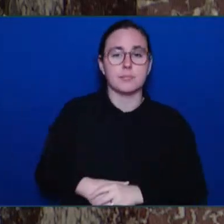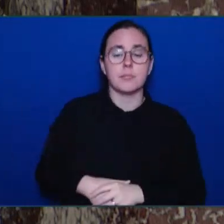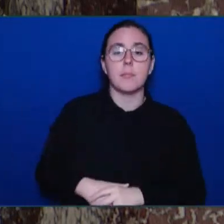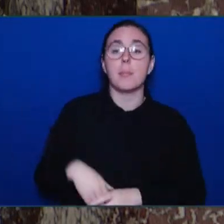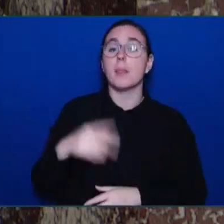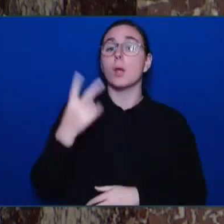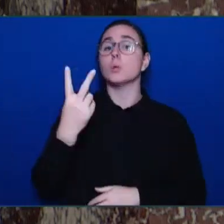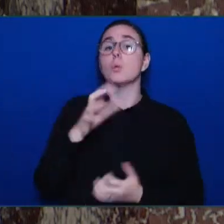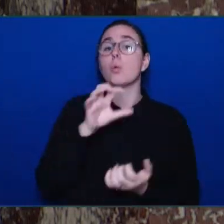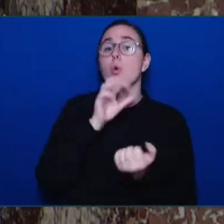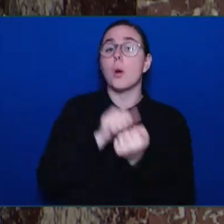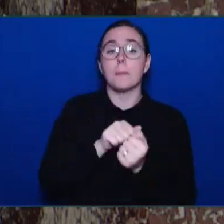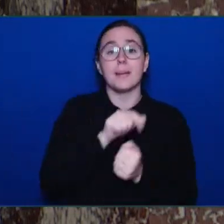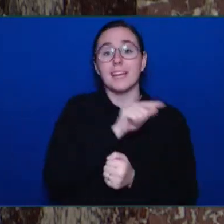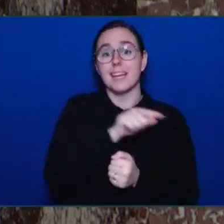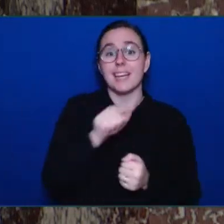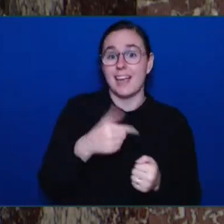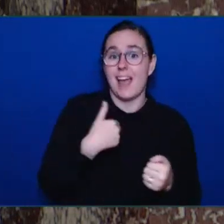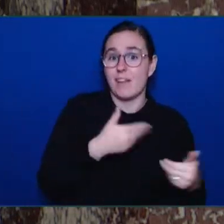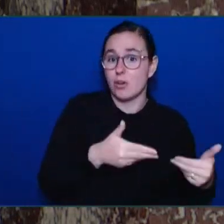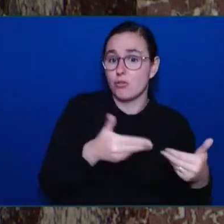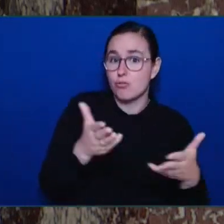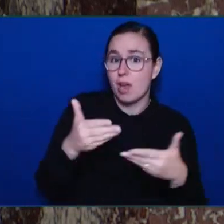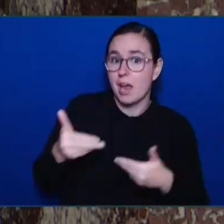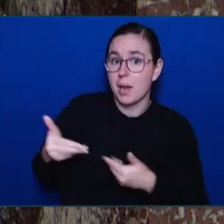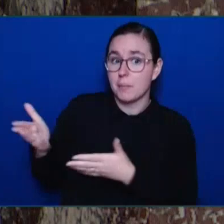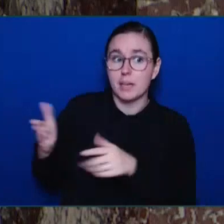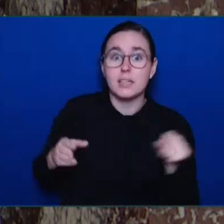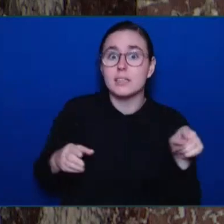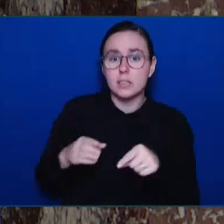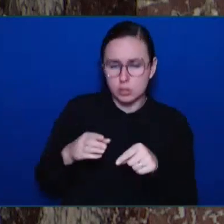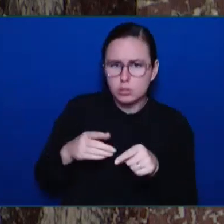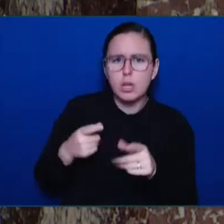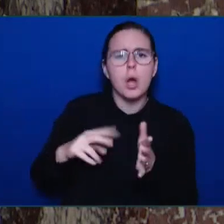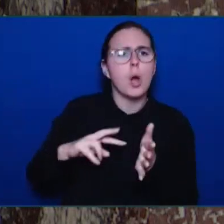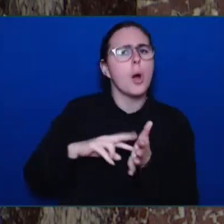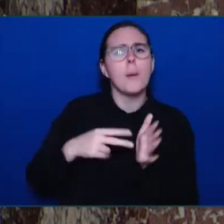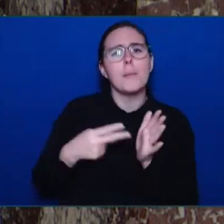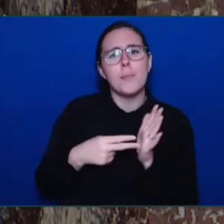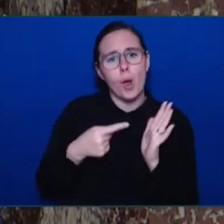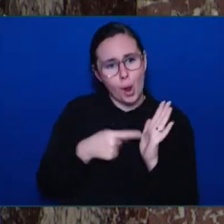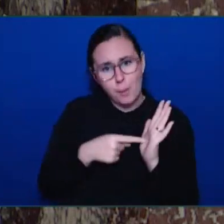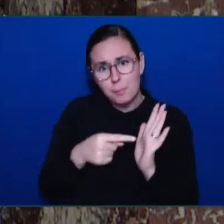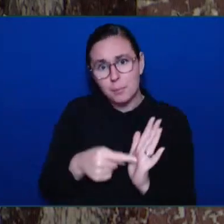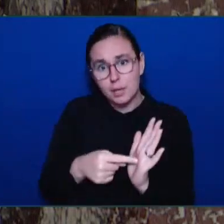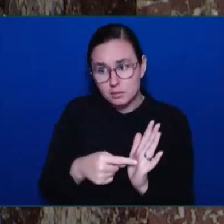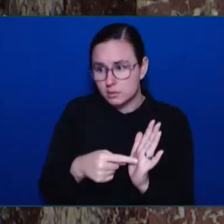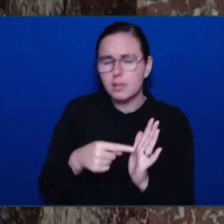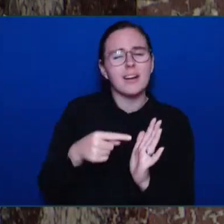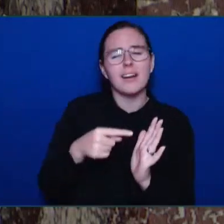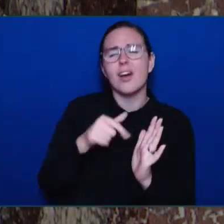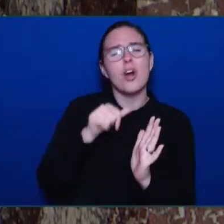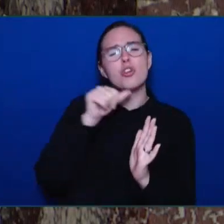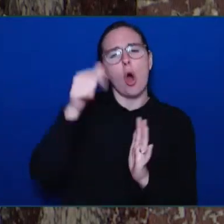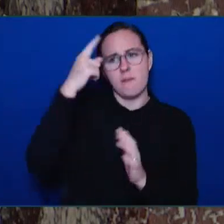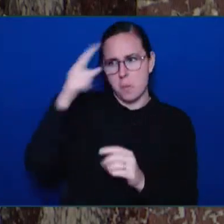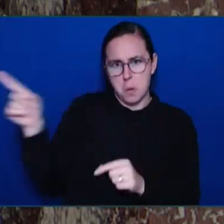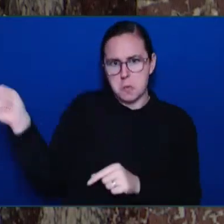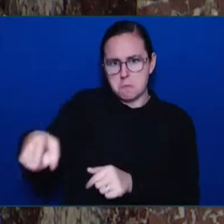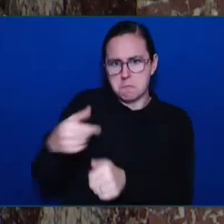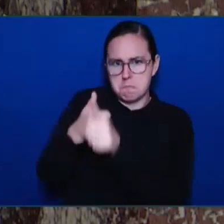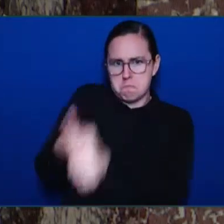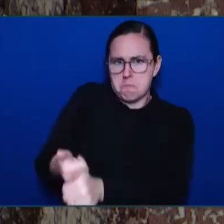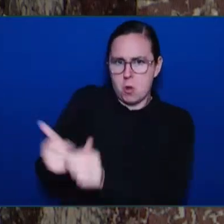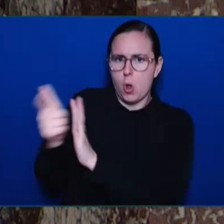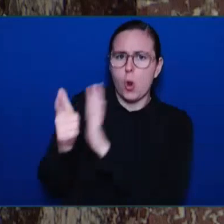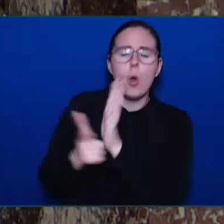of the Act. Those two committees called for a full review of the Mental Health Act. The language was very